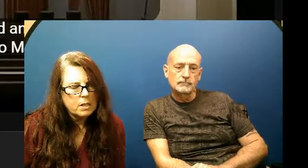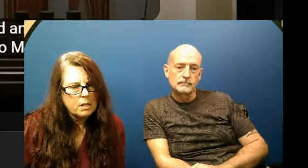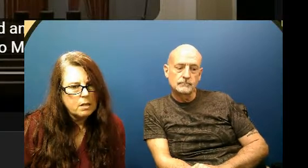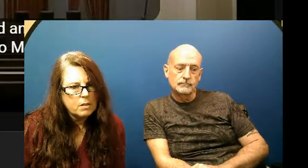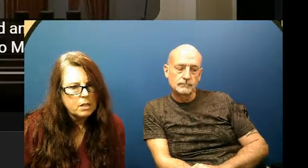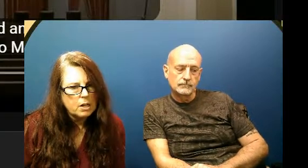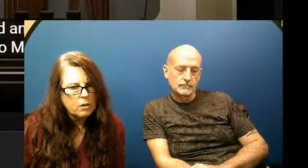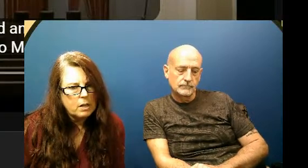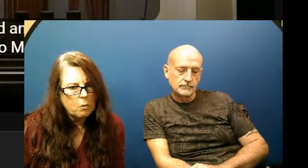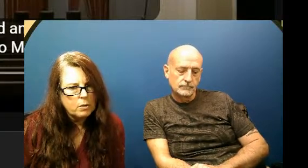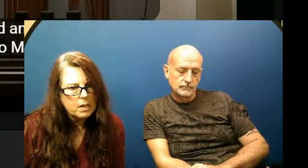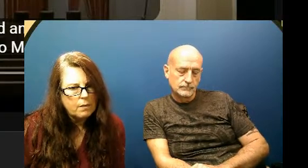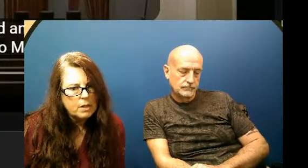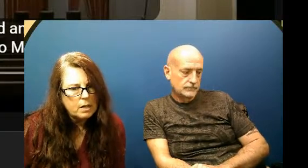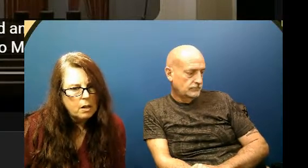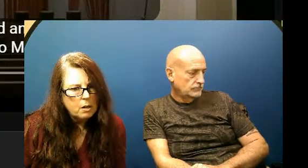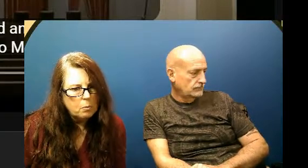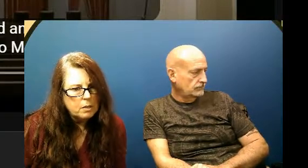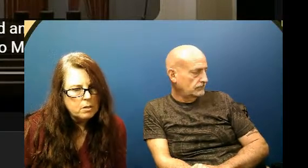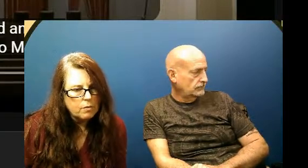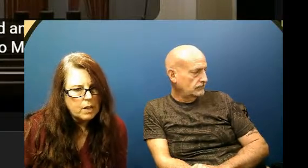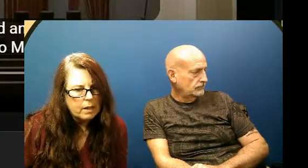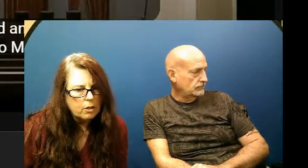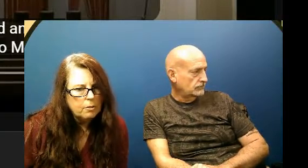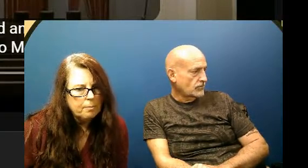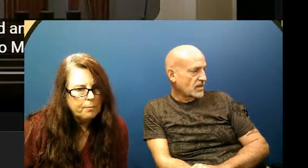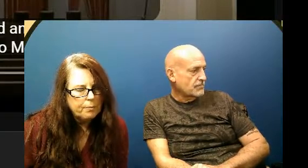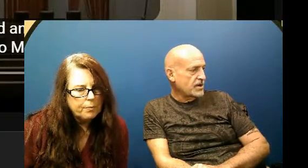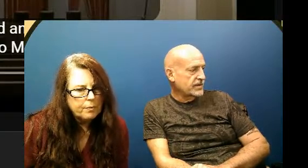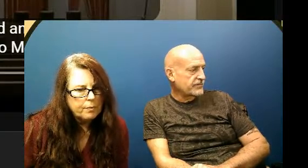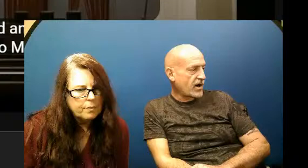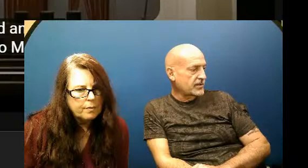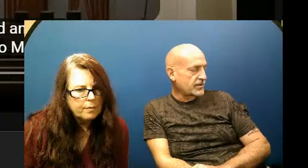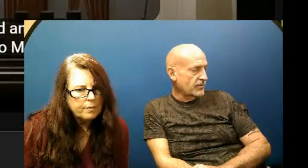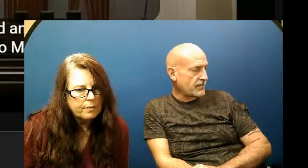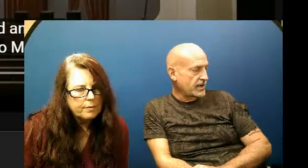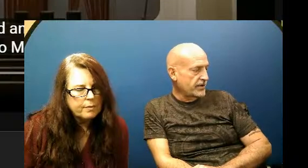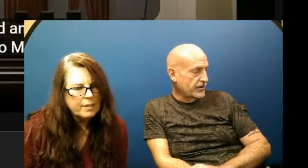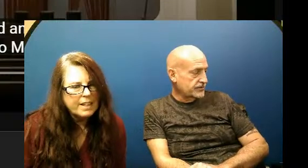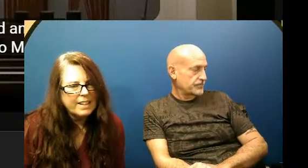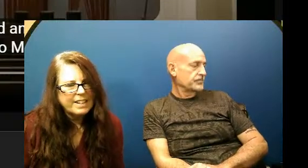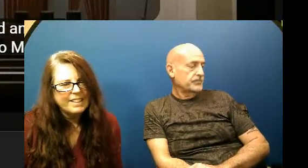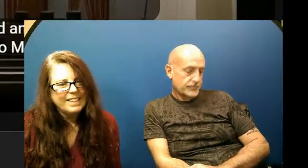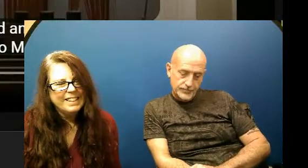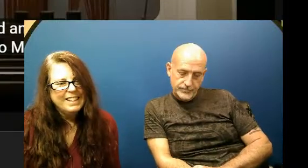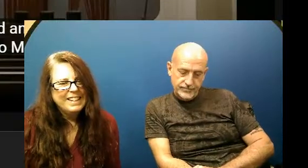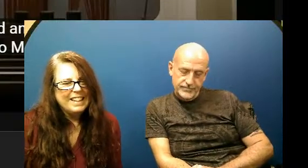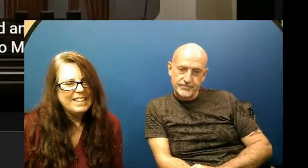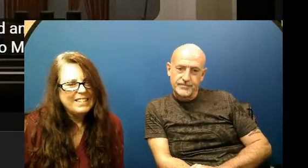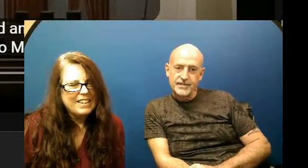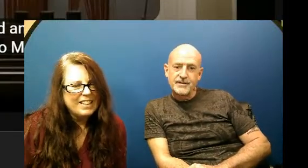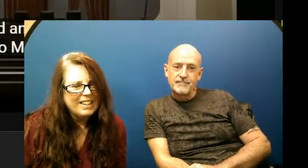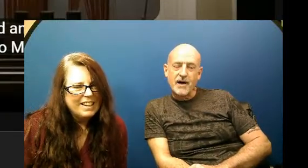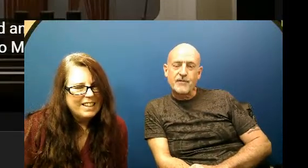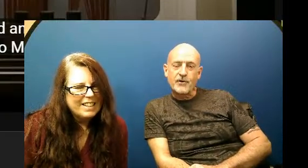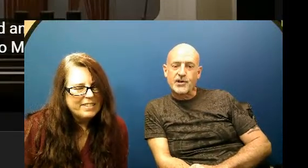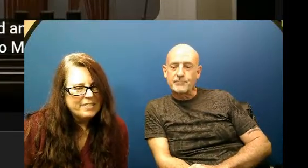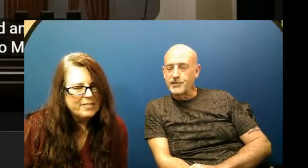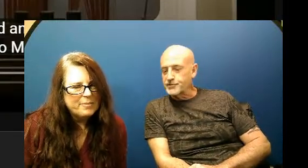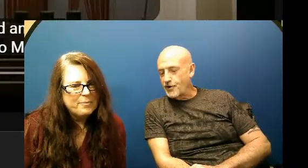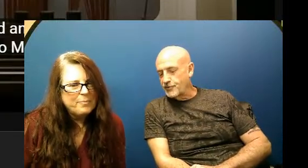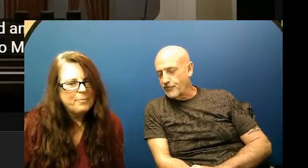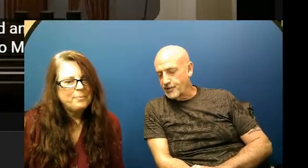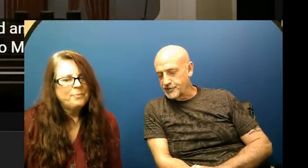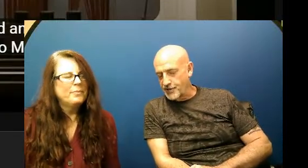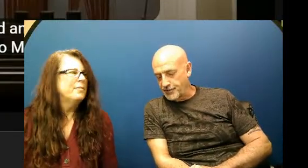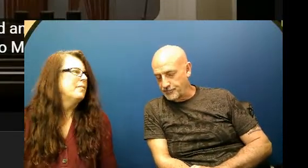false sense of security or safety, we deserve neither. Benjamin Franklin, one of my heroes. Thank you, David. My first company